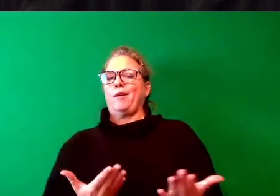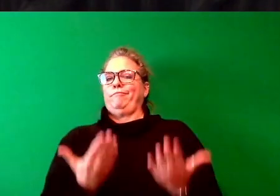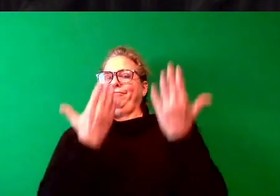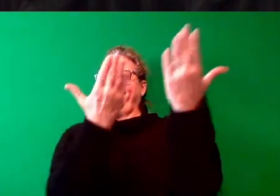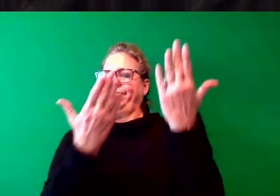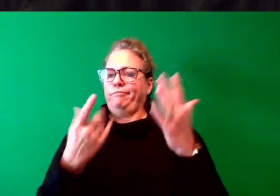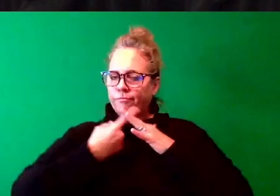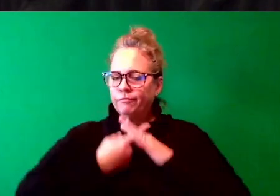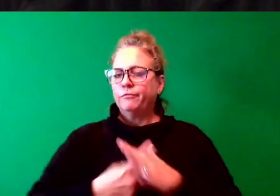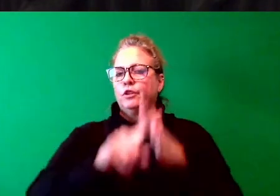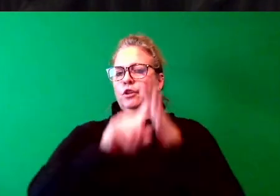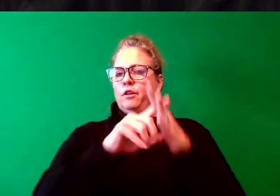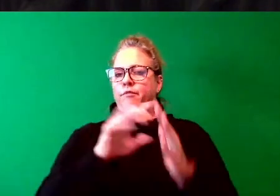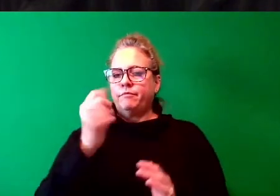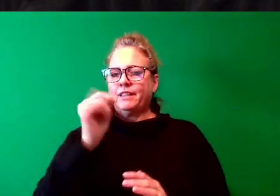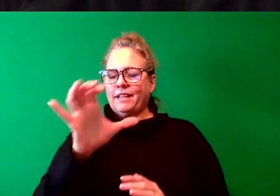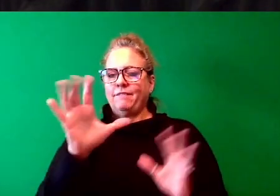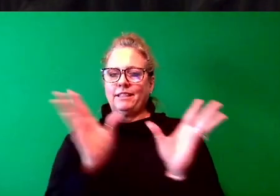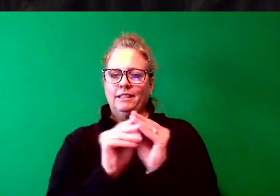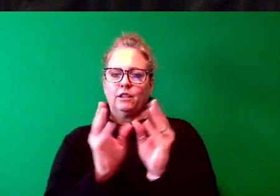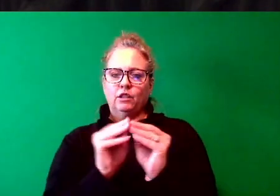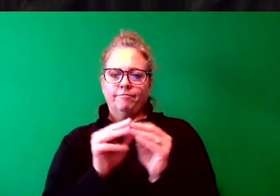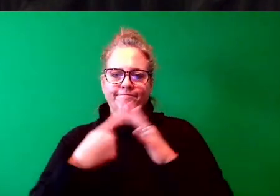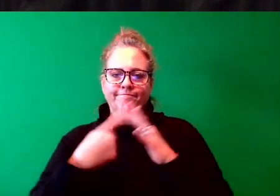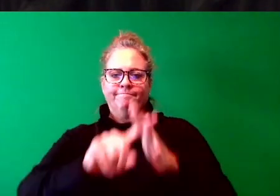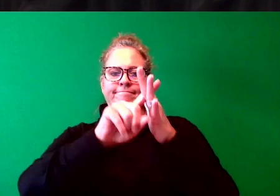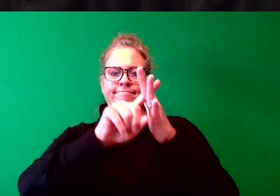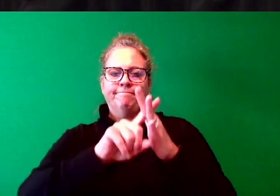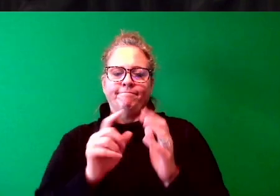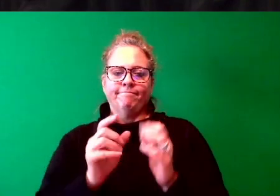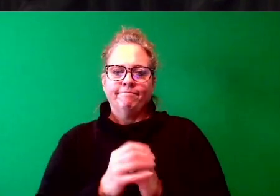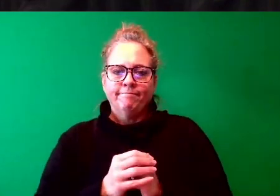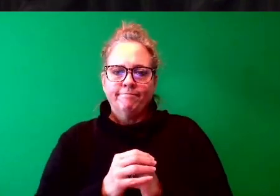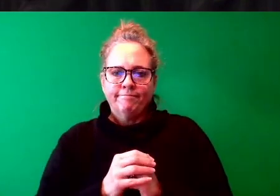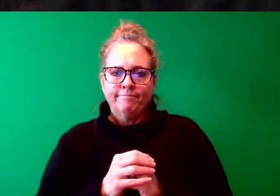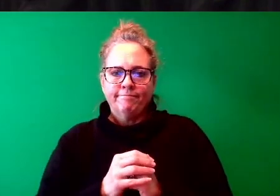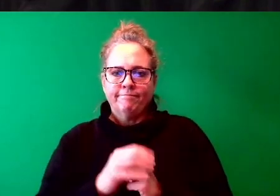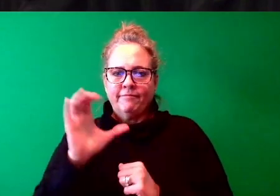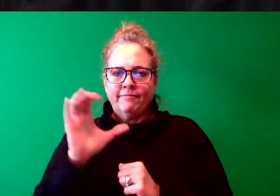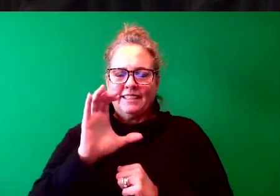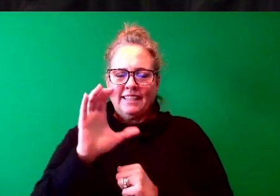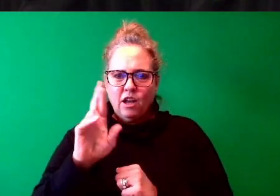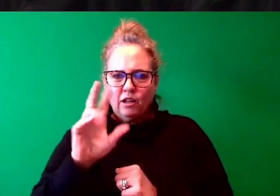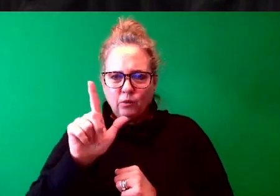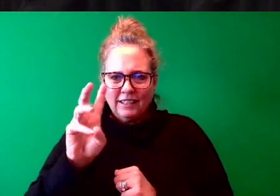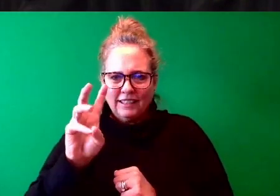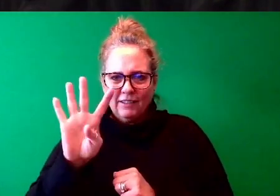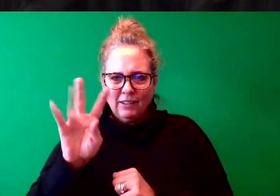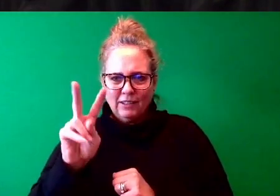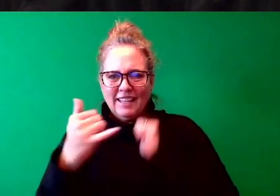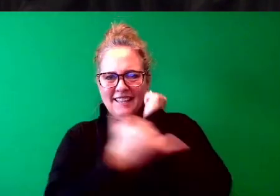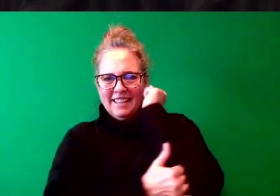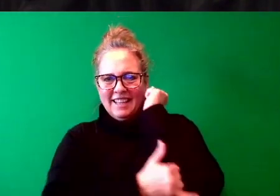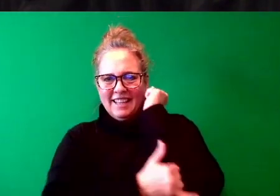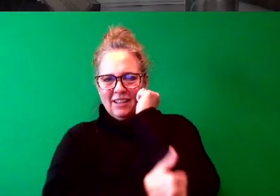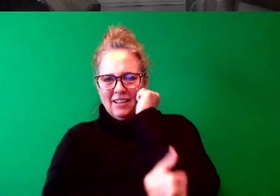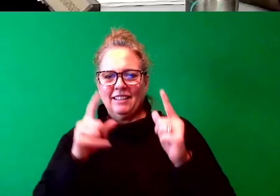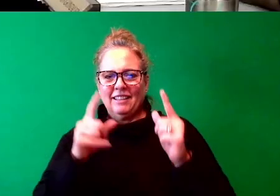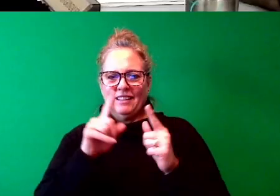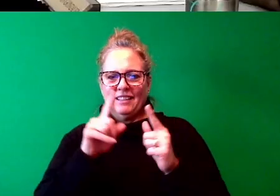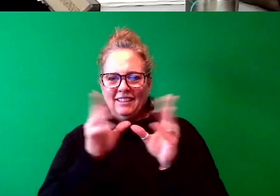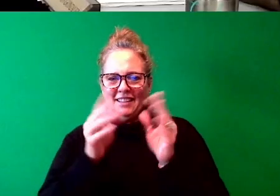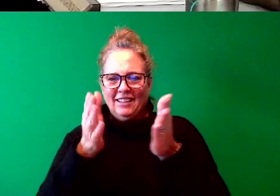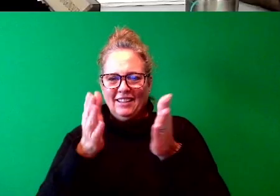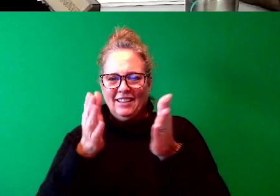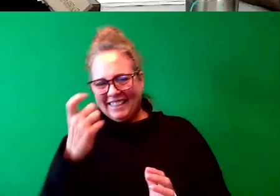Okay, pursuant to CRS 246402, the County Attorney's Office is requesting an executive session with the Board of Health